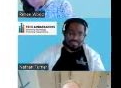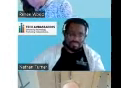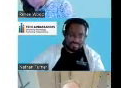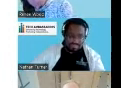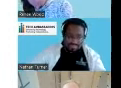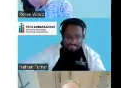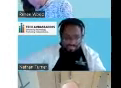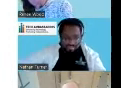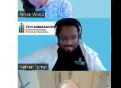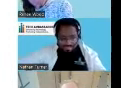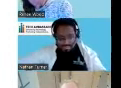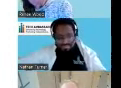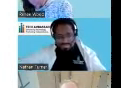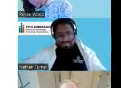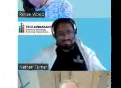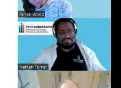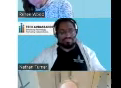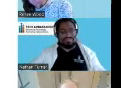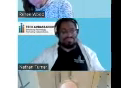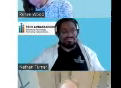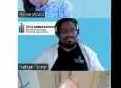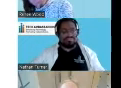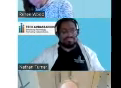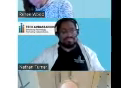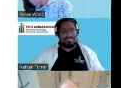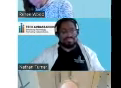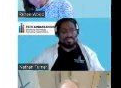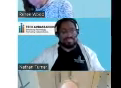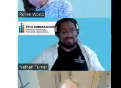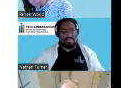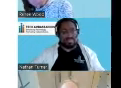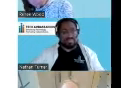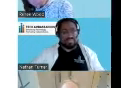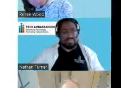All right, we're getting some interesting answers.